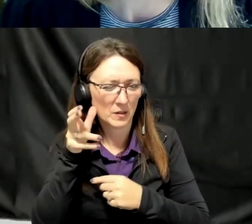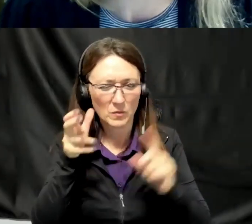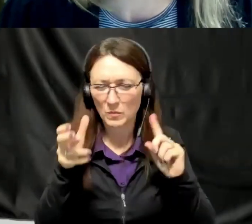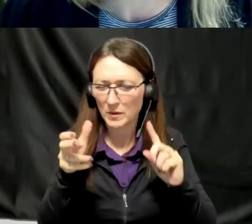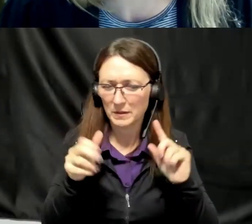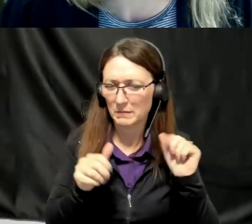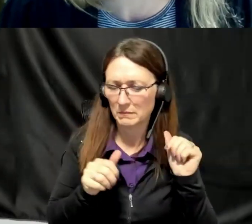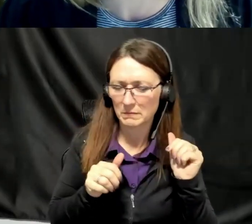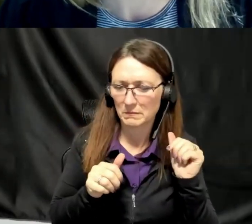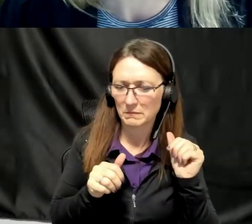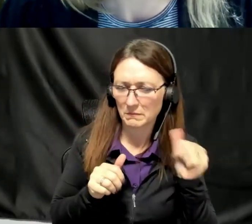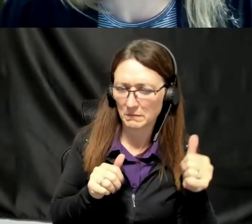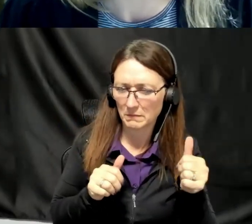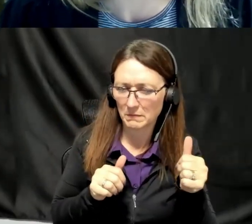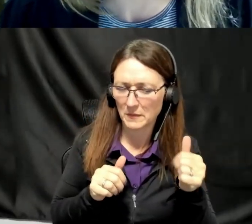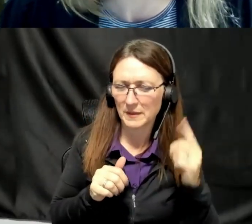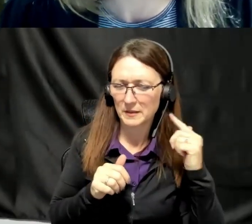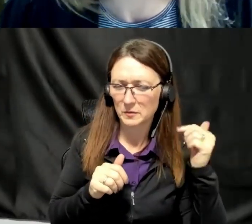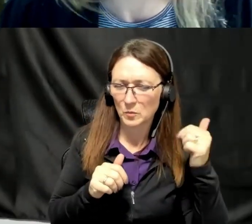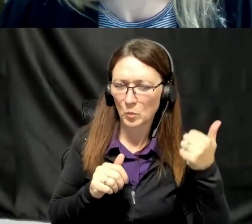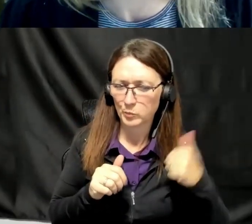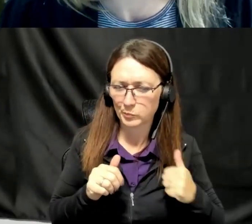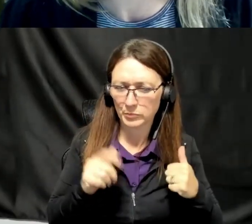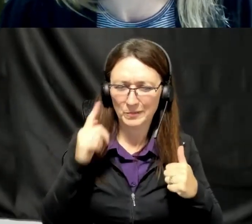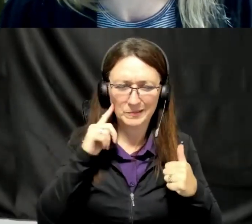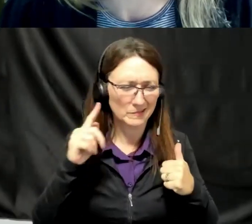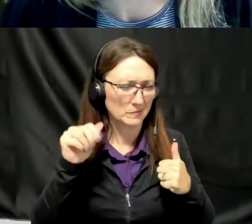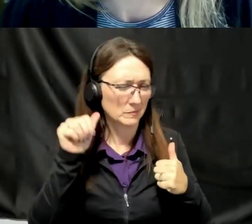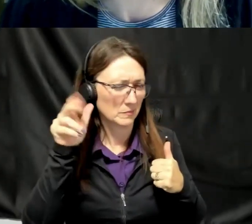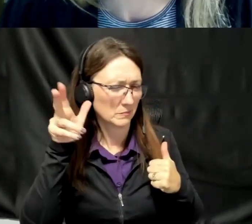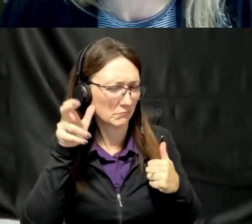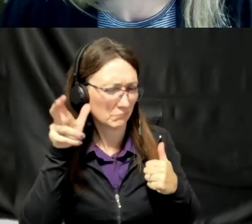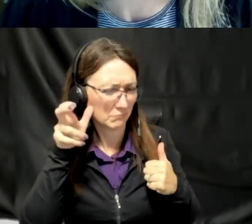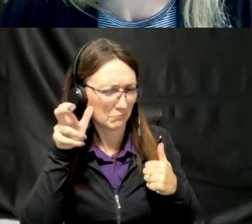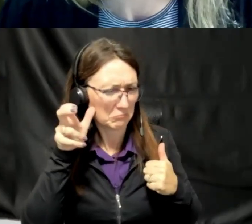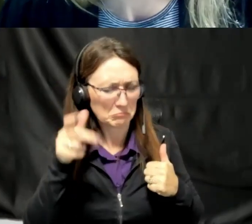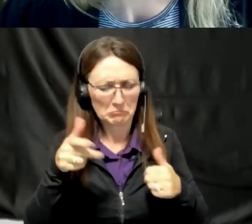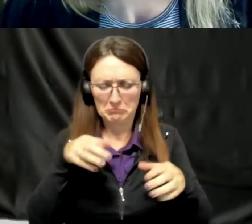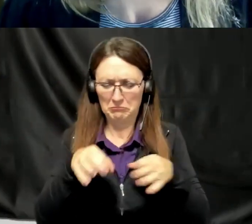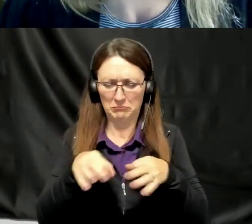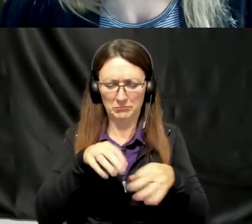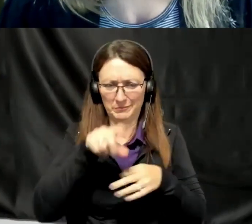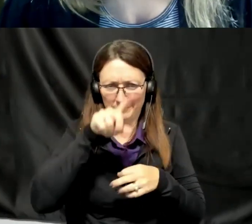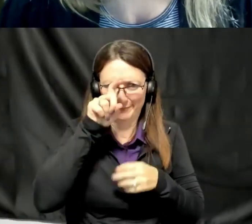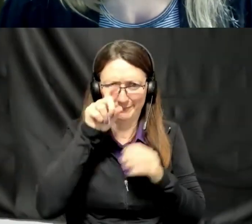ear that's a lot worse than the other, and we don't have an explanation for that,